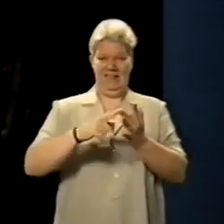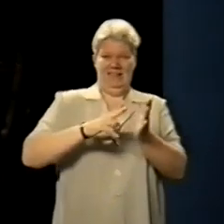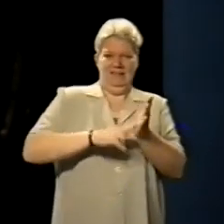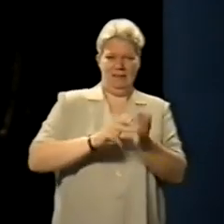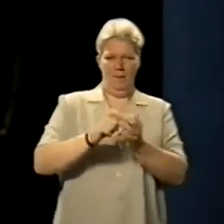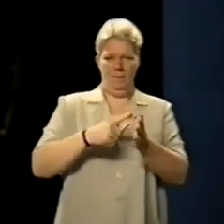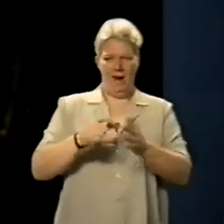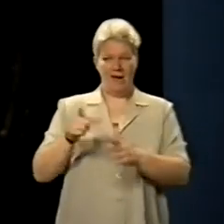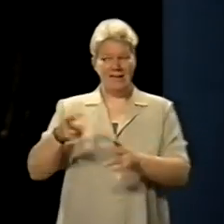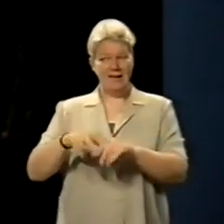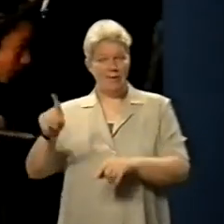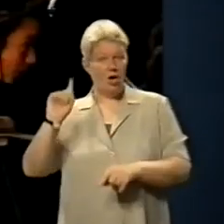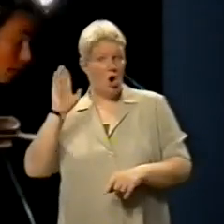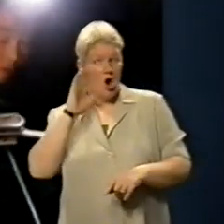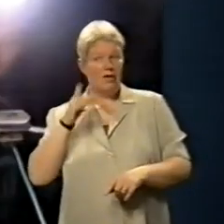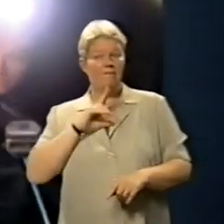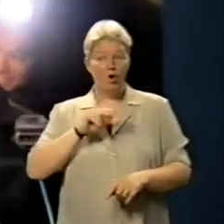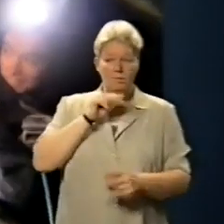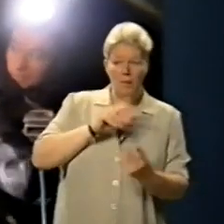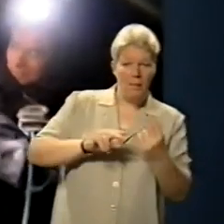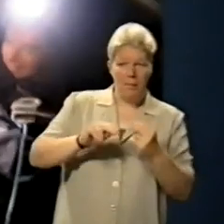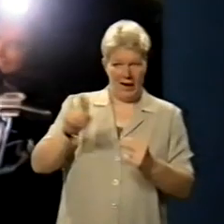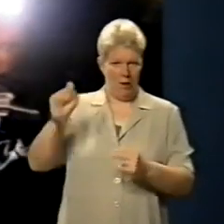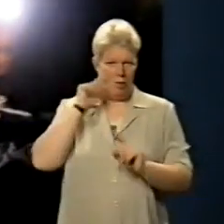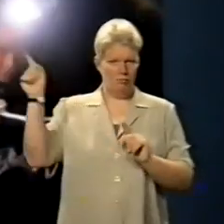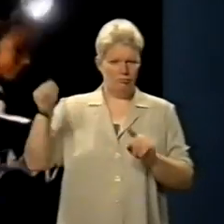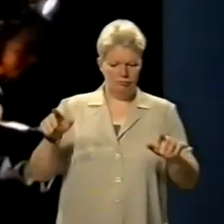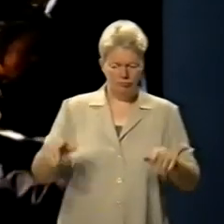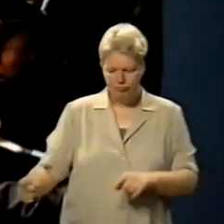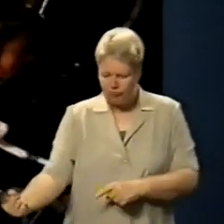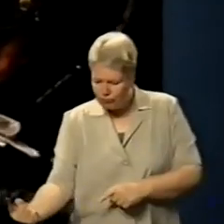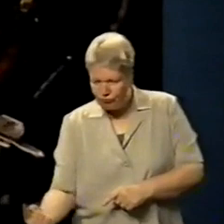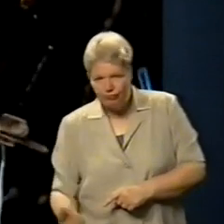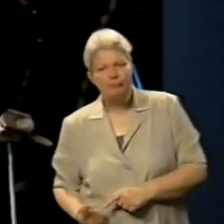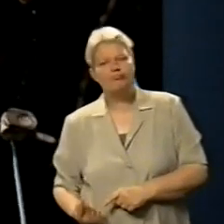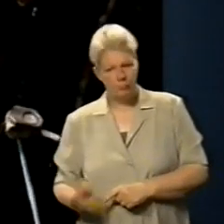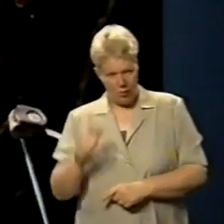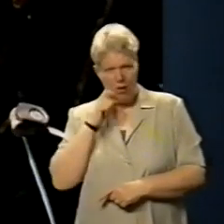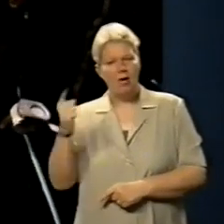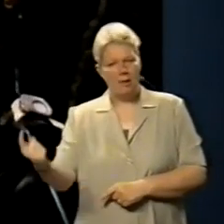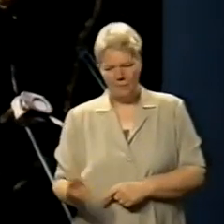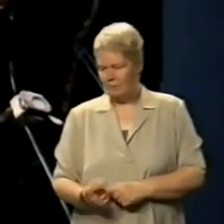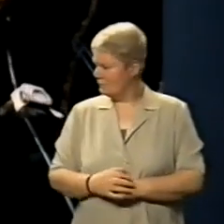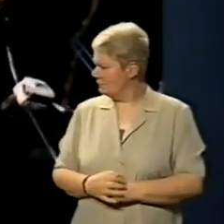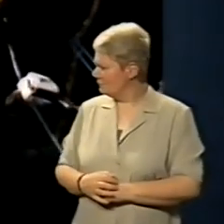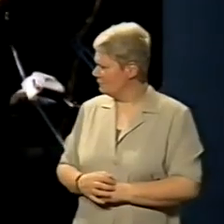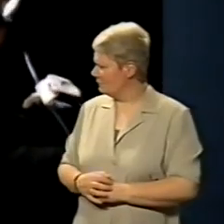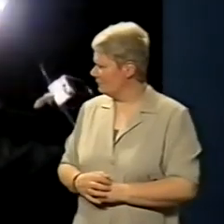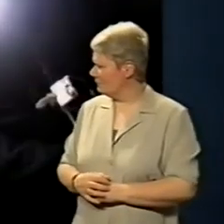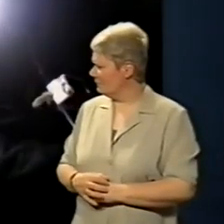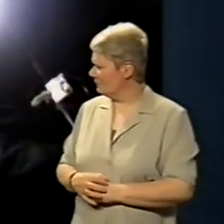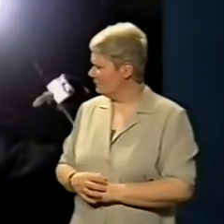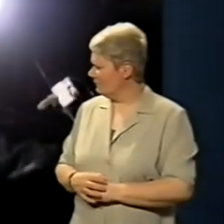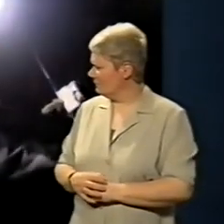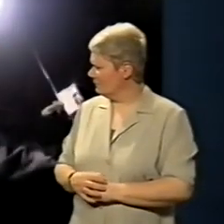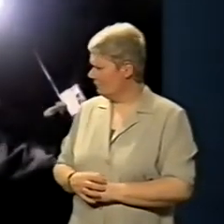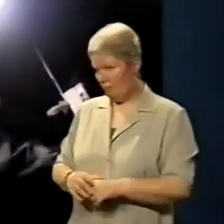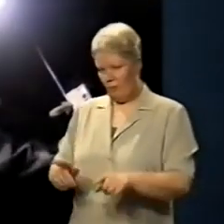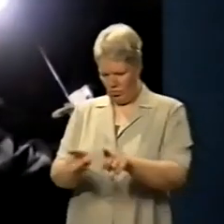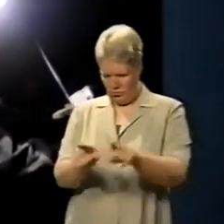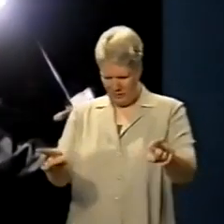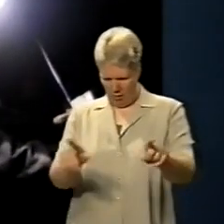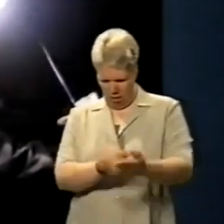voices. Sinbad! Oh, we've got a signal. Oh, excellent. How far is he? Which direction is he? He's down off the slope,